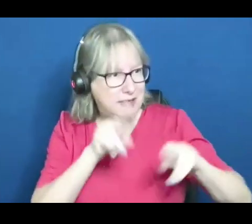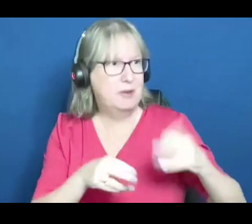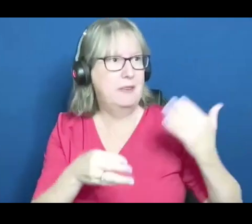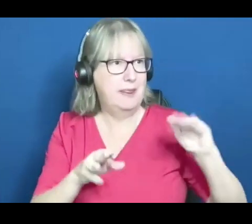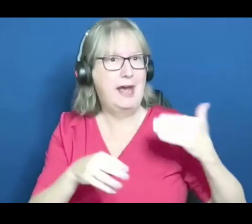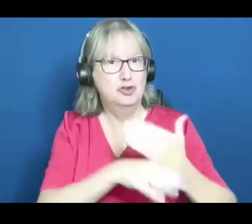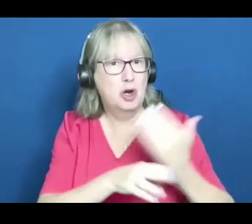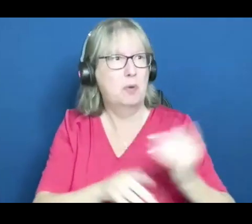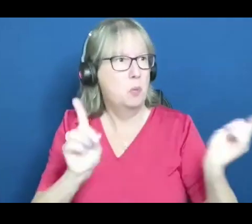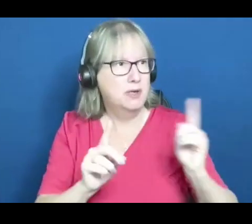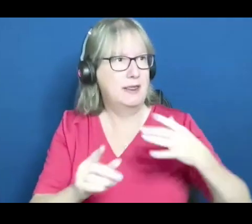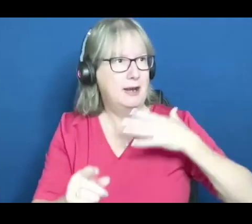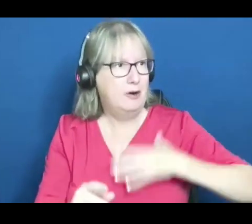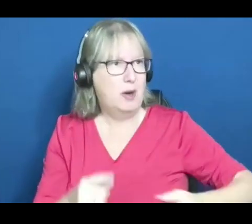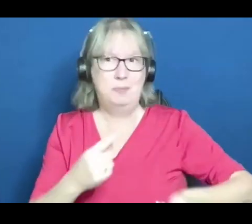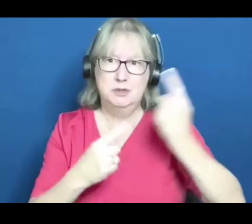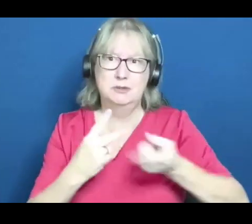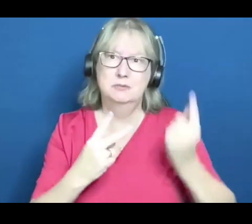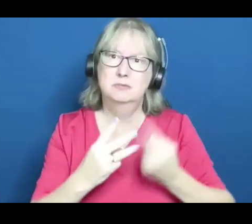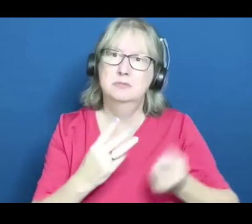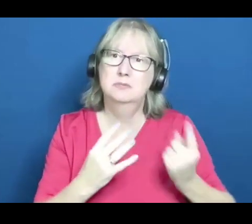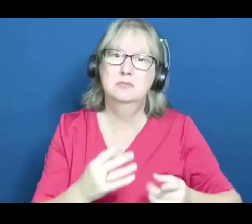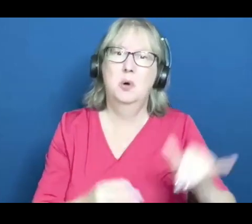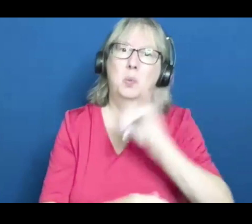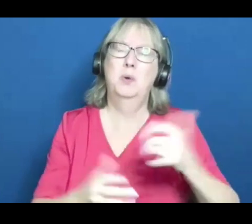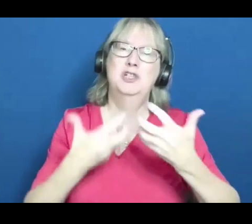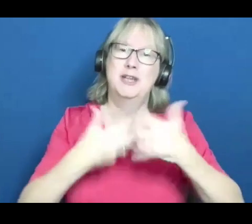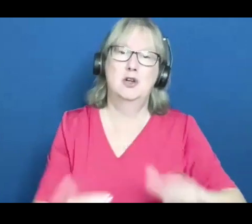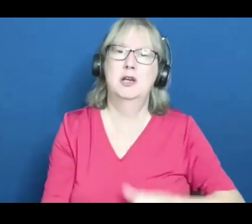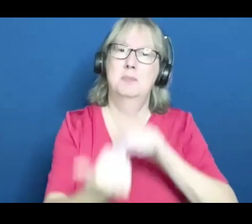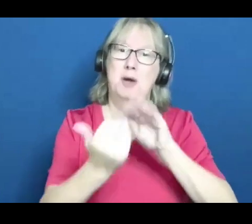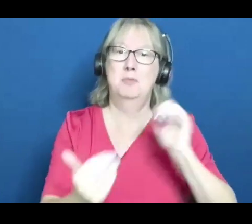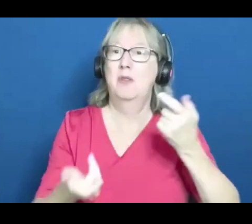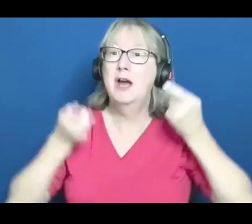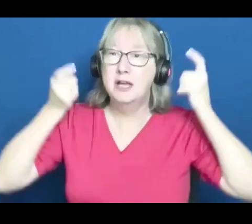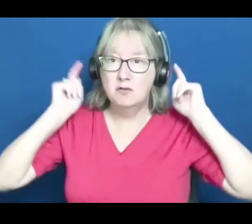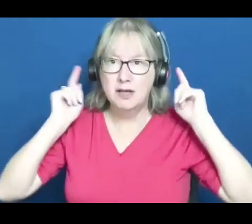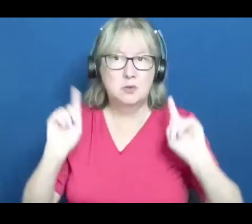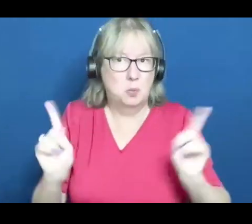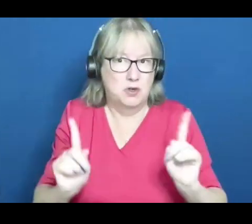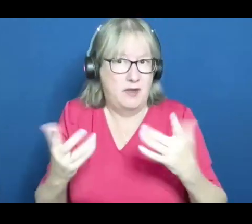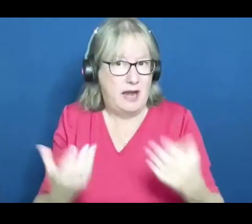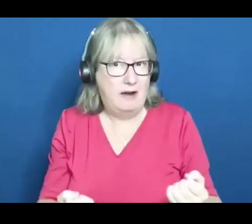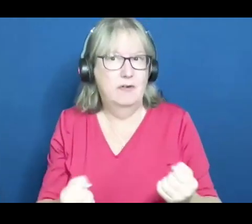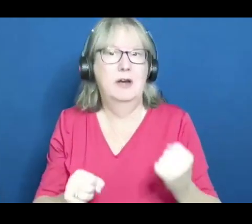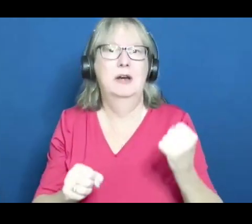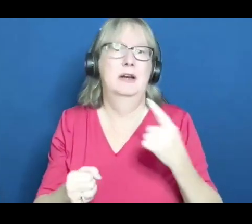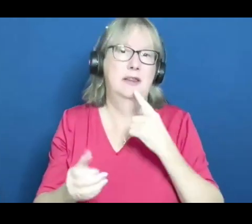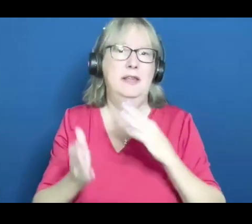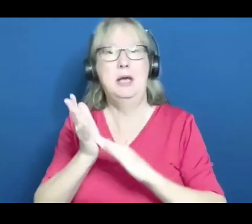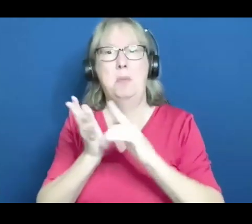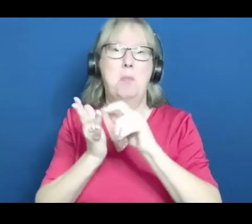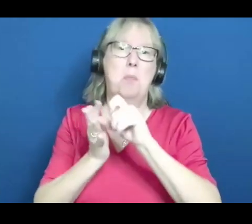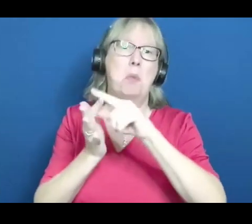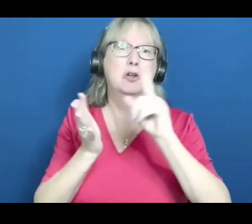requirements that they might need, that type of technology, but also what the hearing aids are. The make and model. We're seeing more